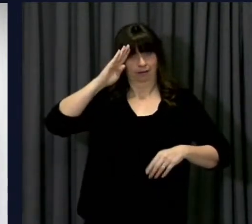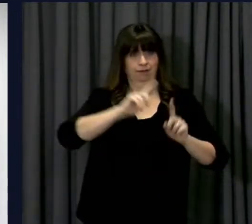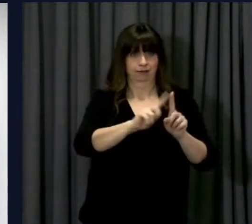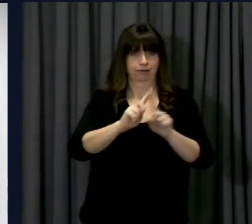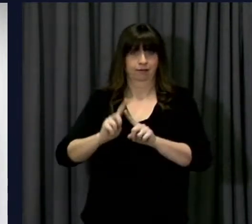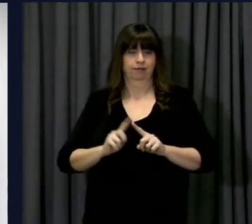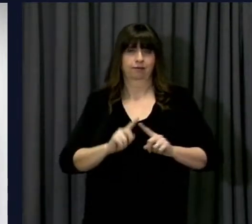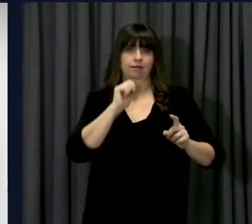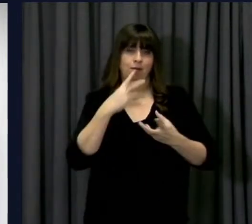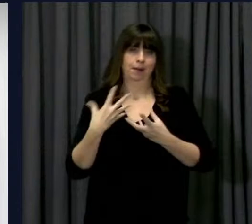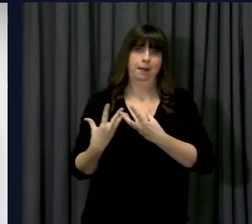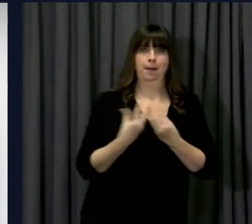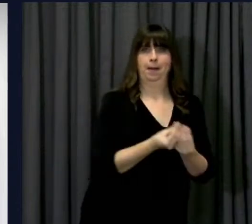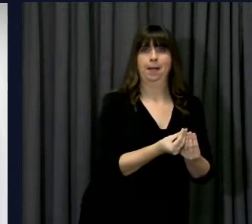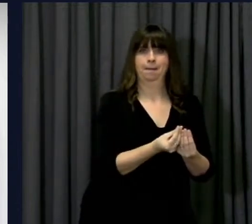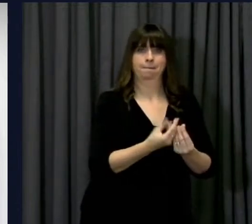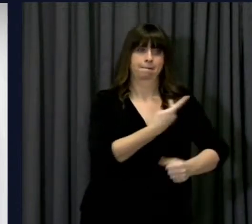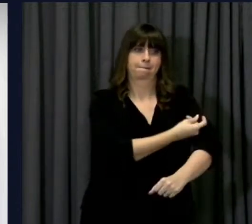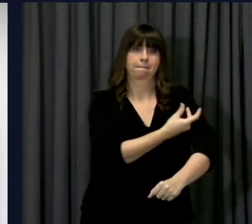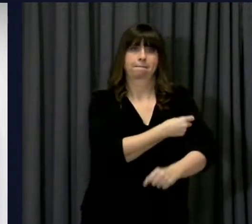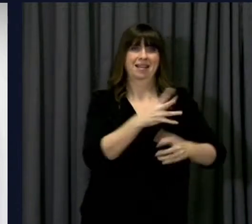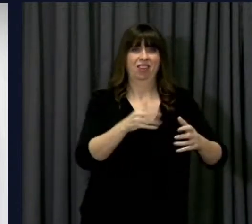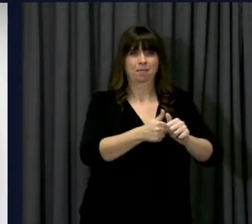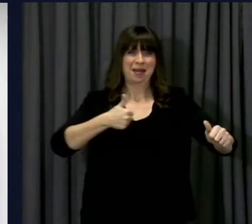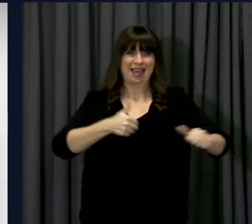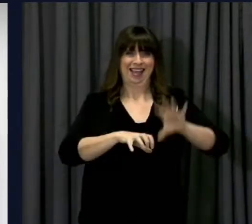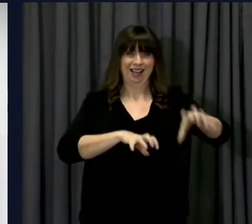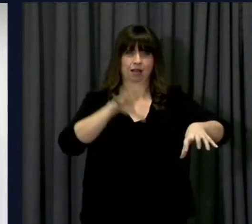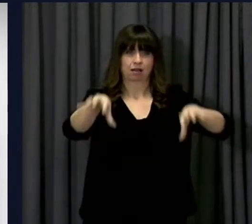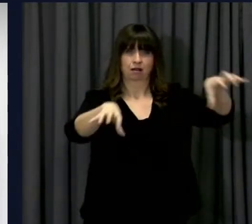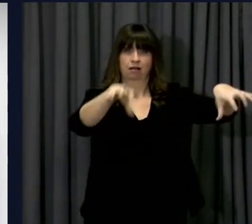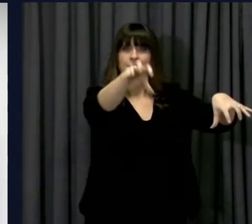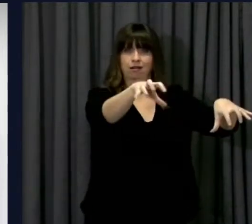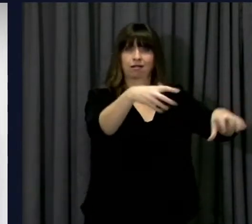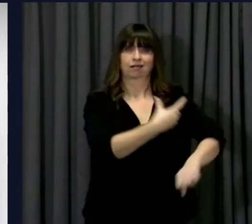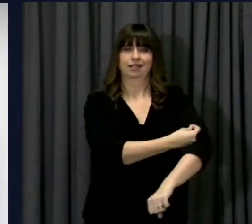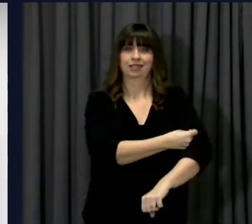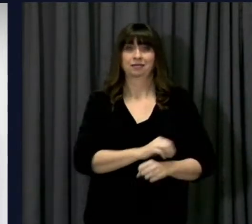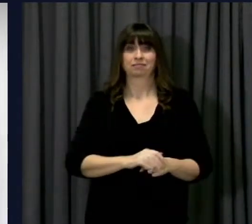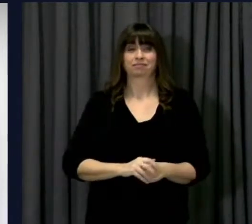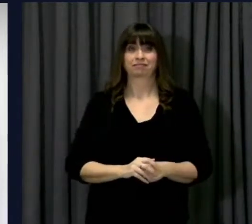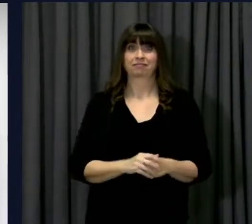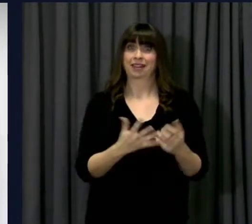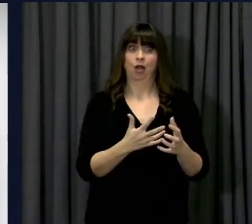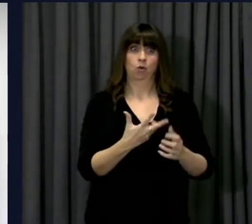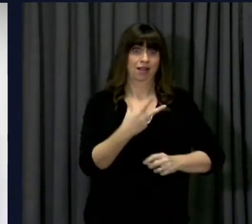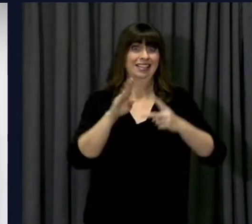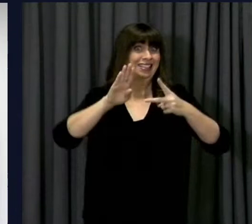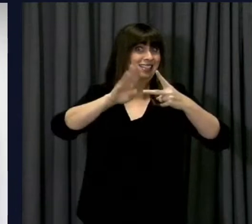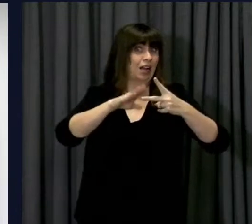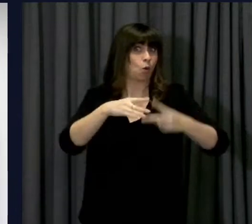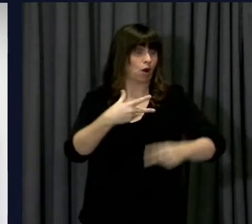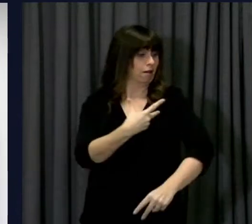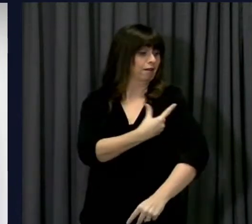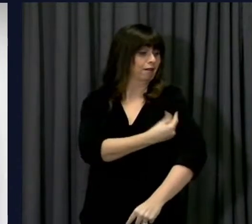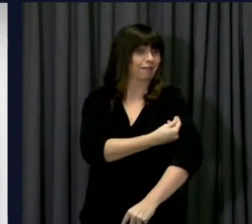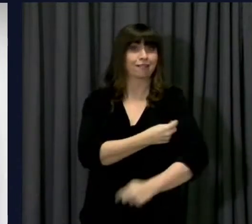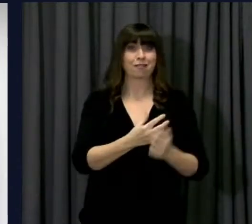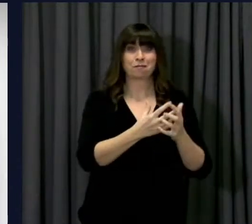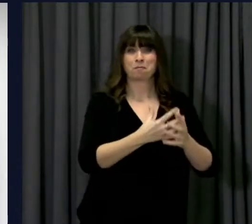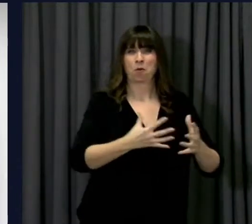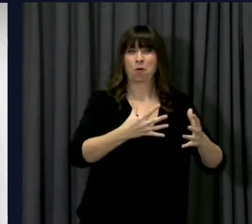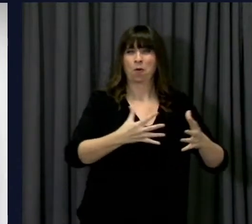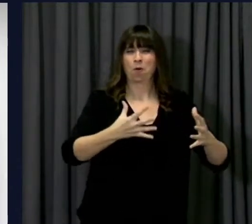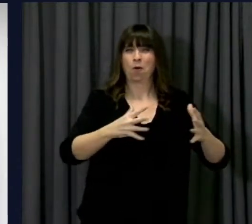clinics around Wales. We'll also see more people receiving their second doses of the vaccine, with mobile